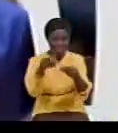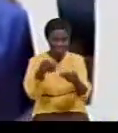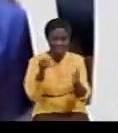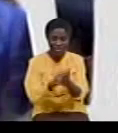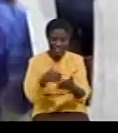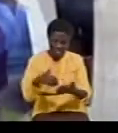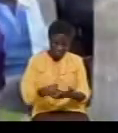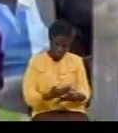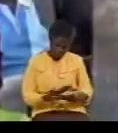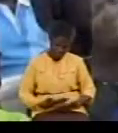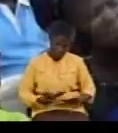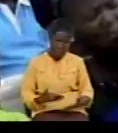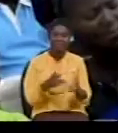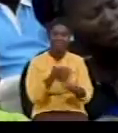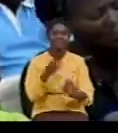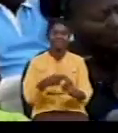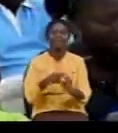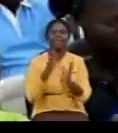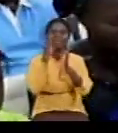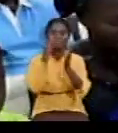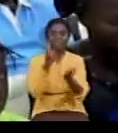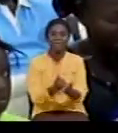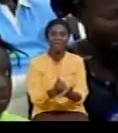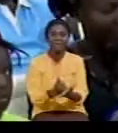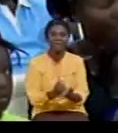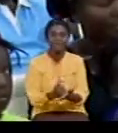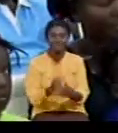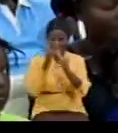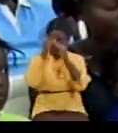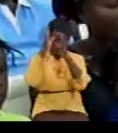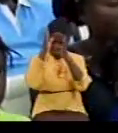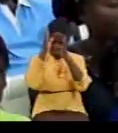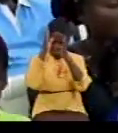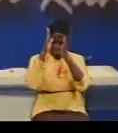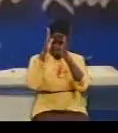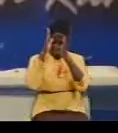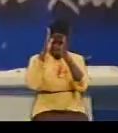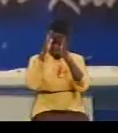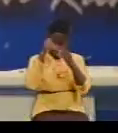birth. Amen. Father, in Jesus' name.